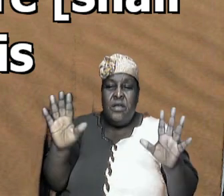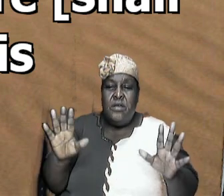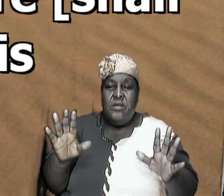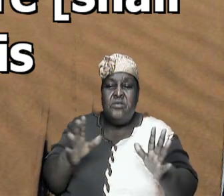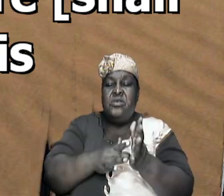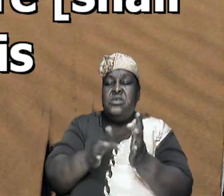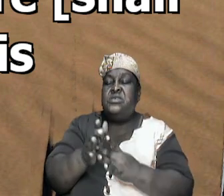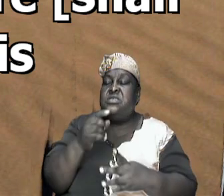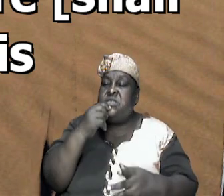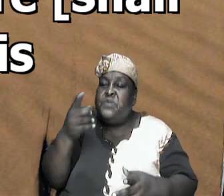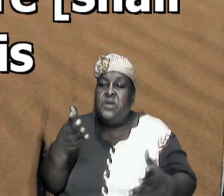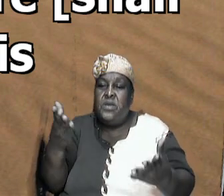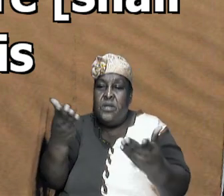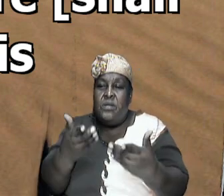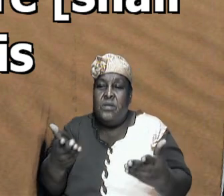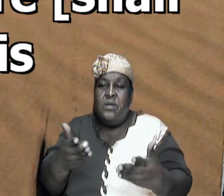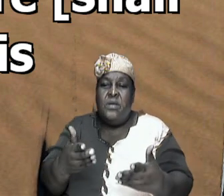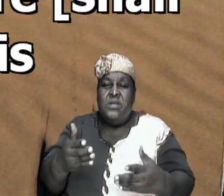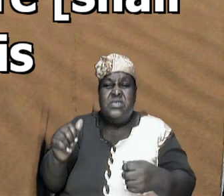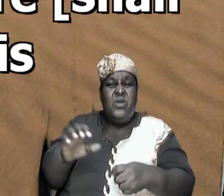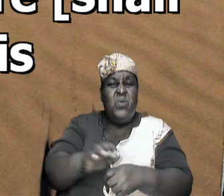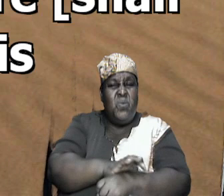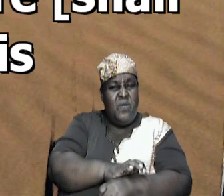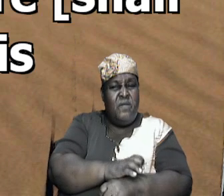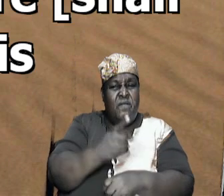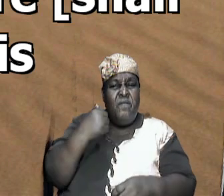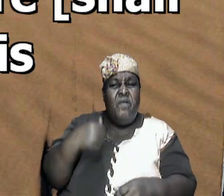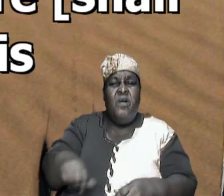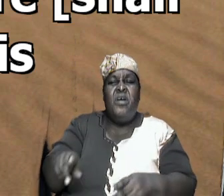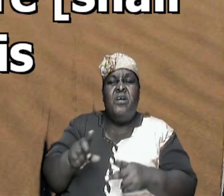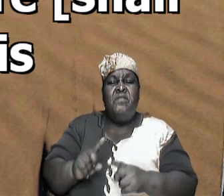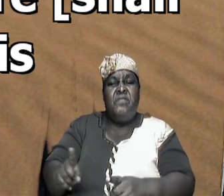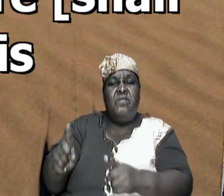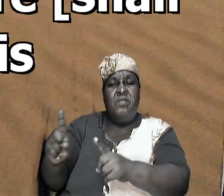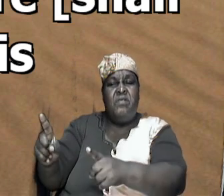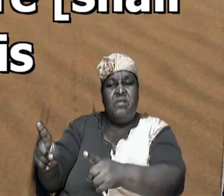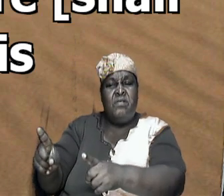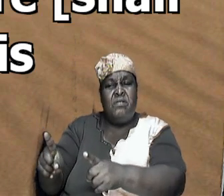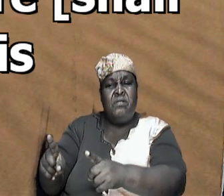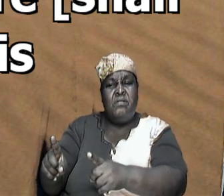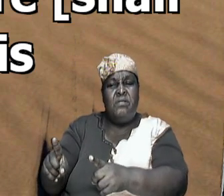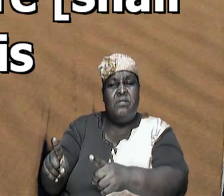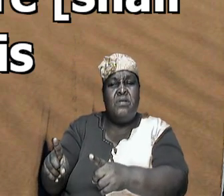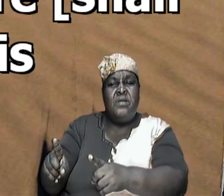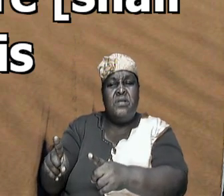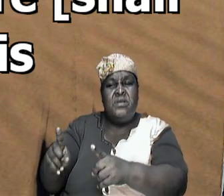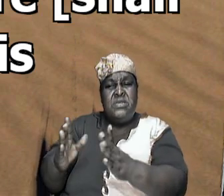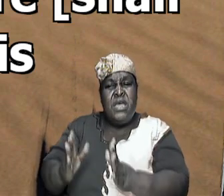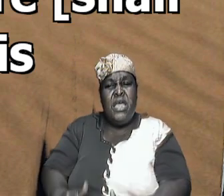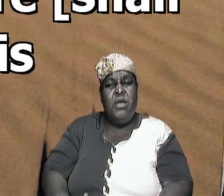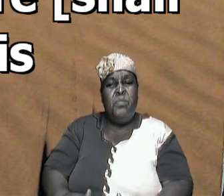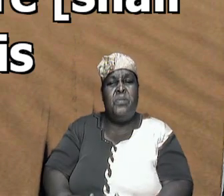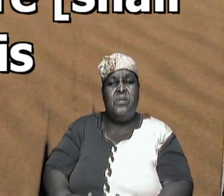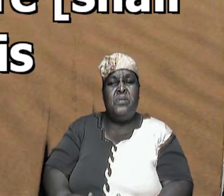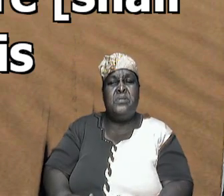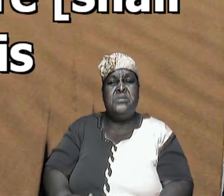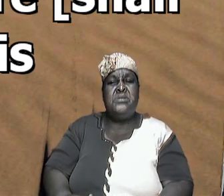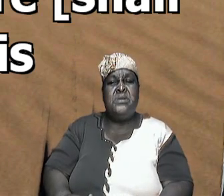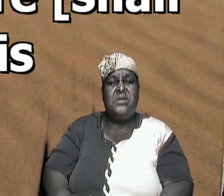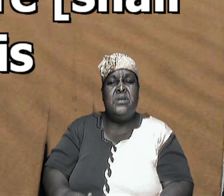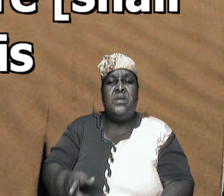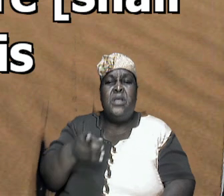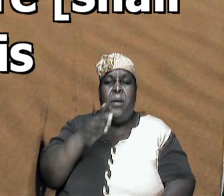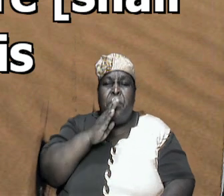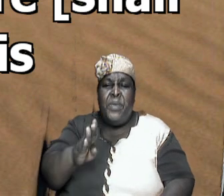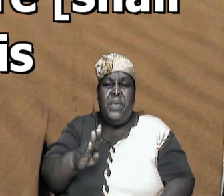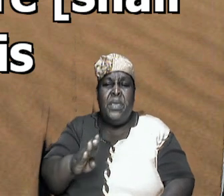is speaking here, and he's saying, it is enough, or it is sufficient for the disciples that he